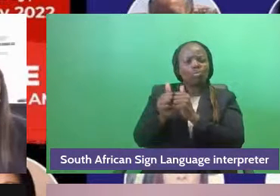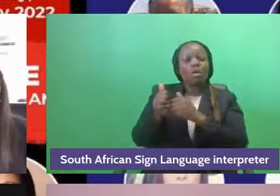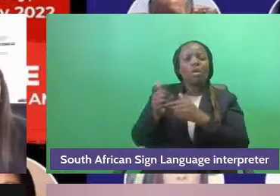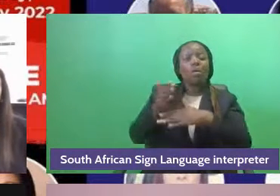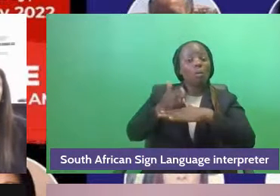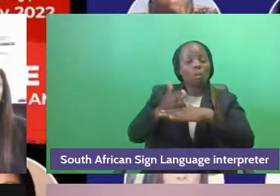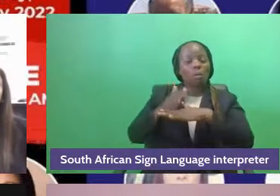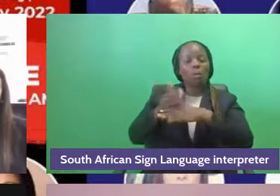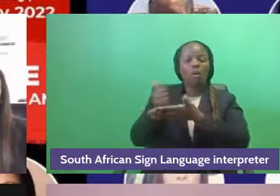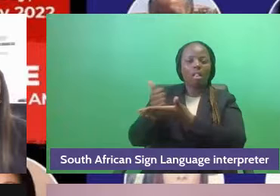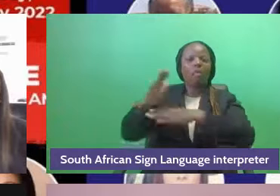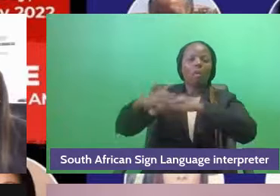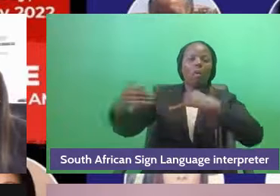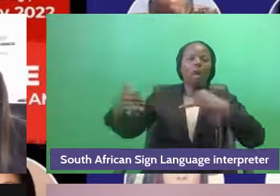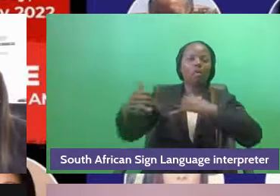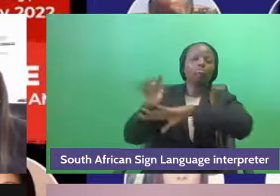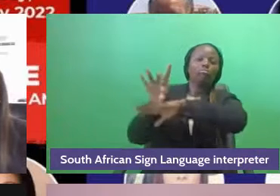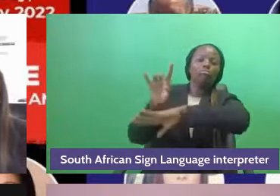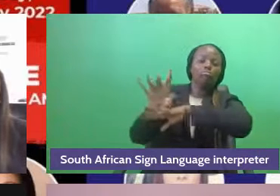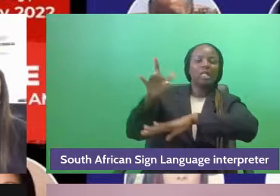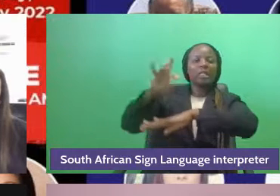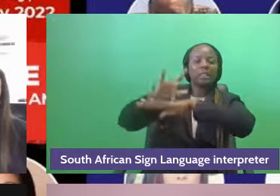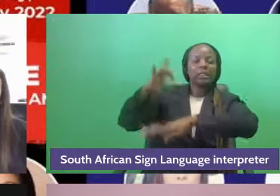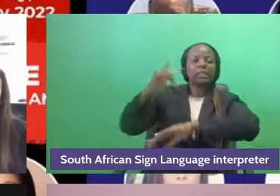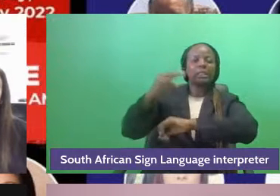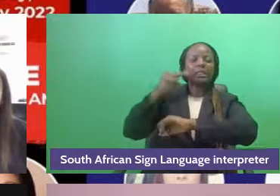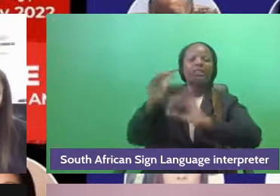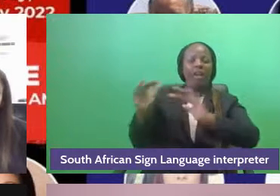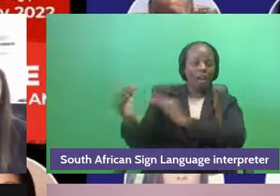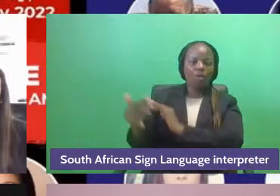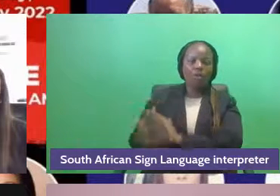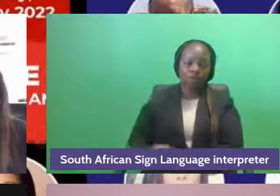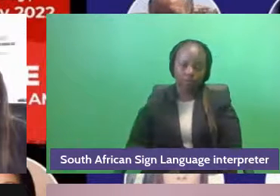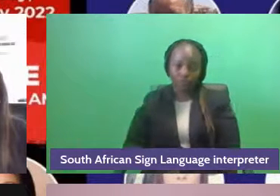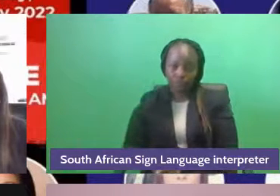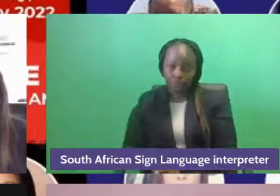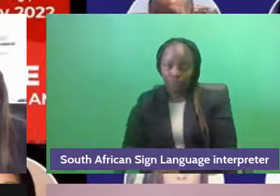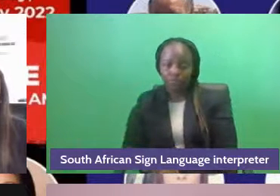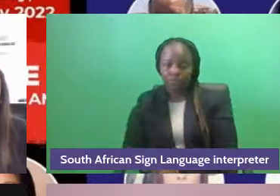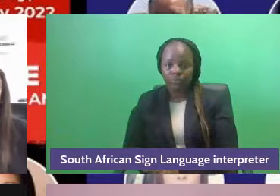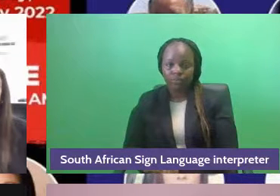online in terms of sensitization.